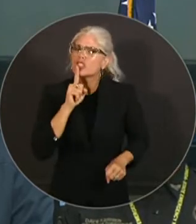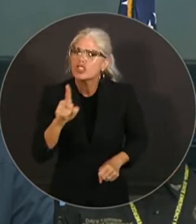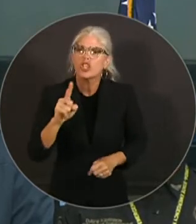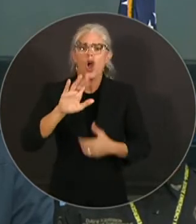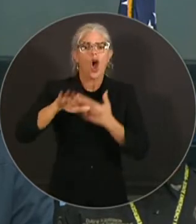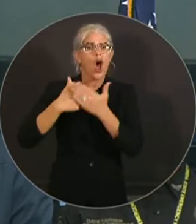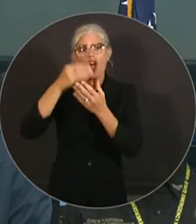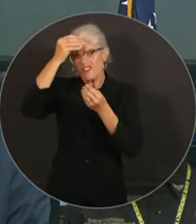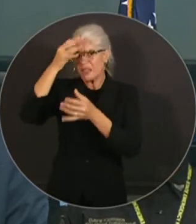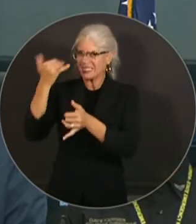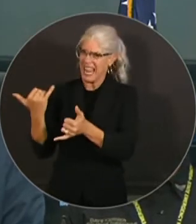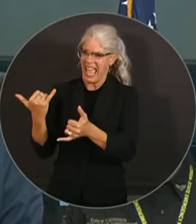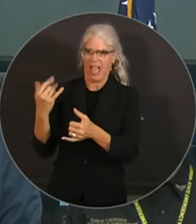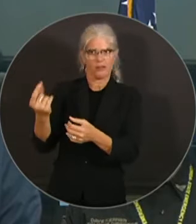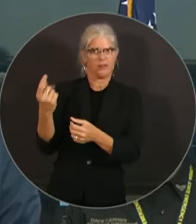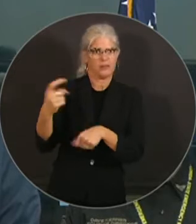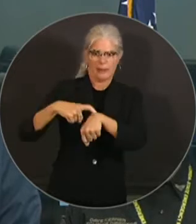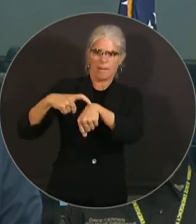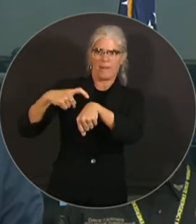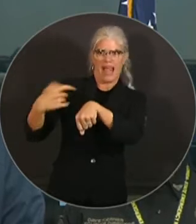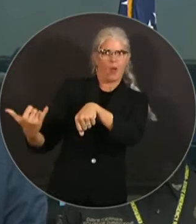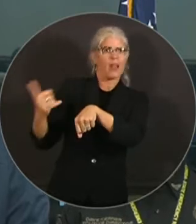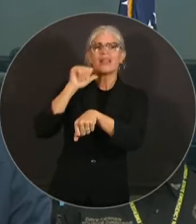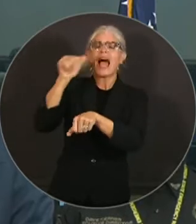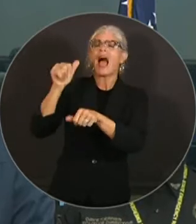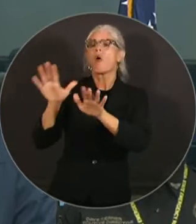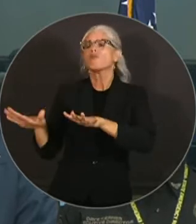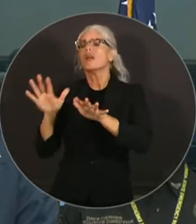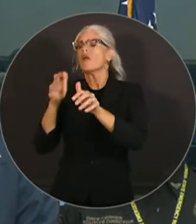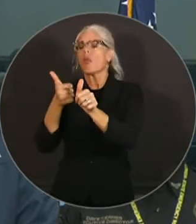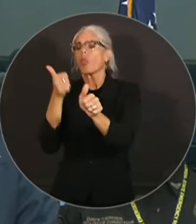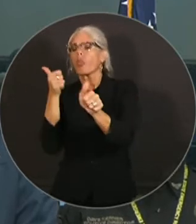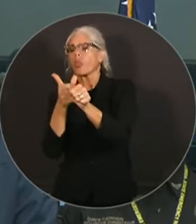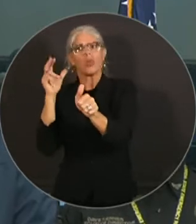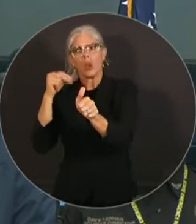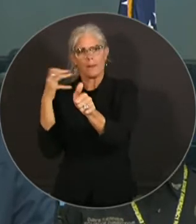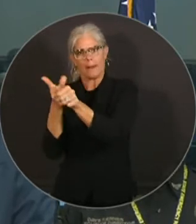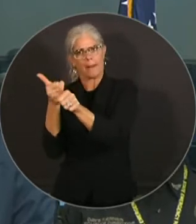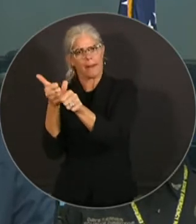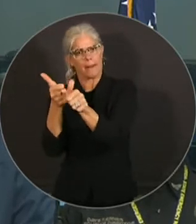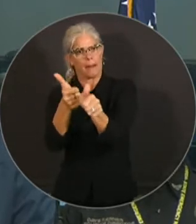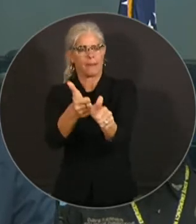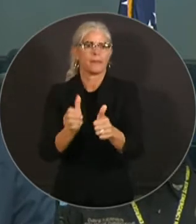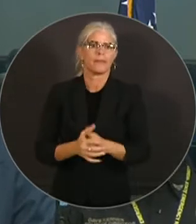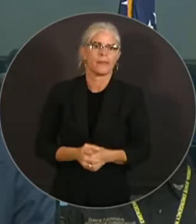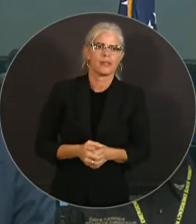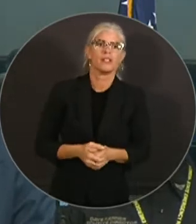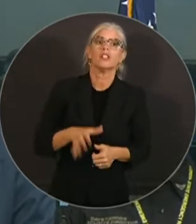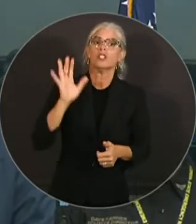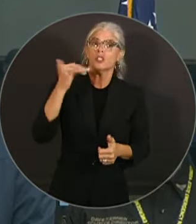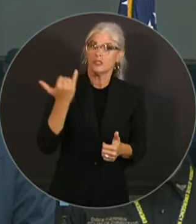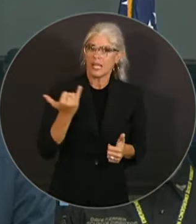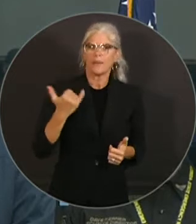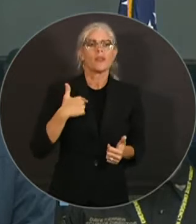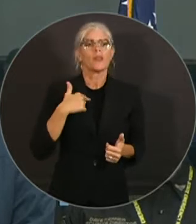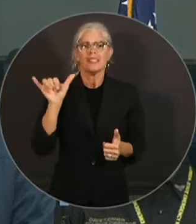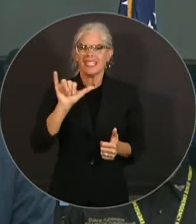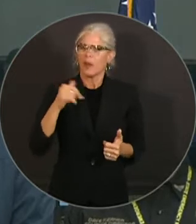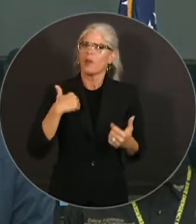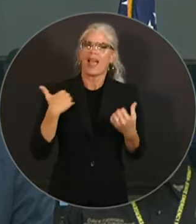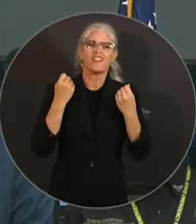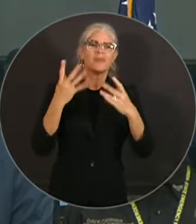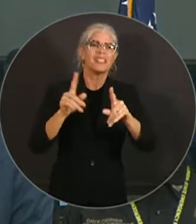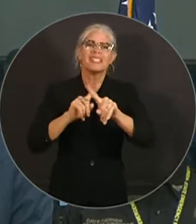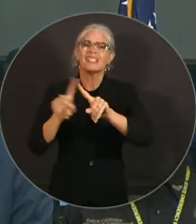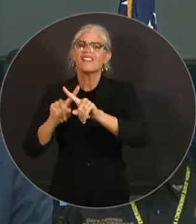we have a staff that's doing nothing but working social media. Residents should also have multiple ways to receive weather alerts, and